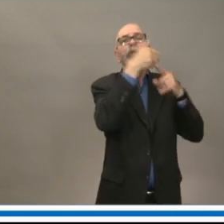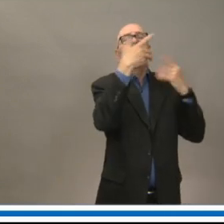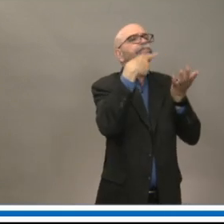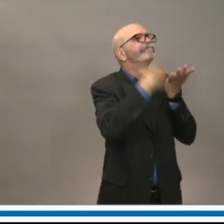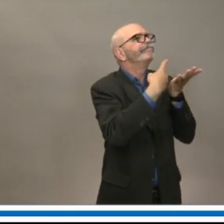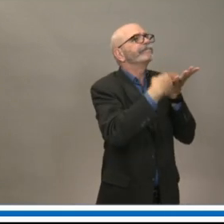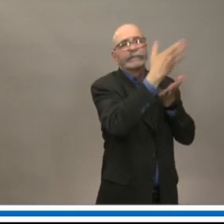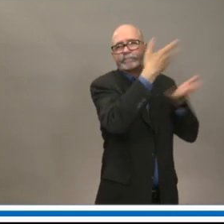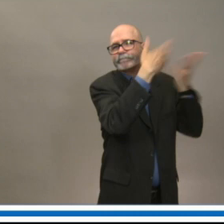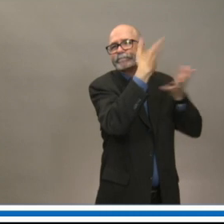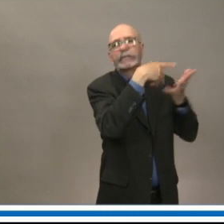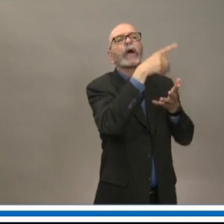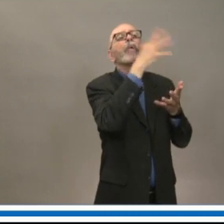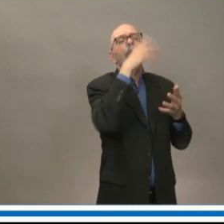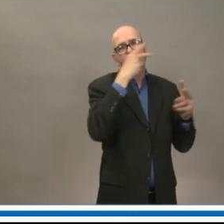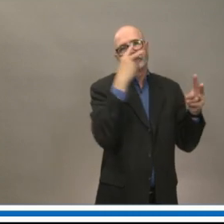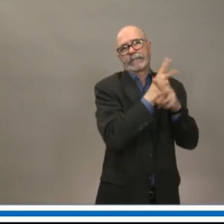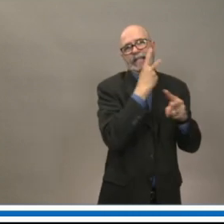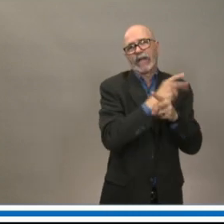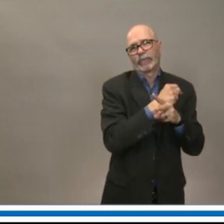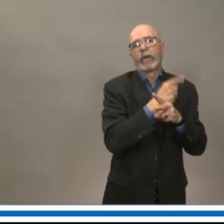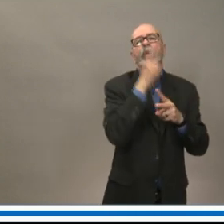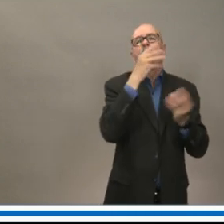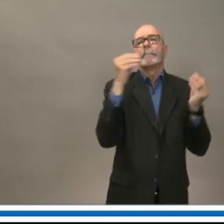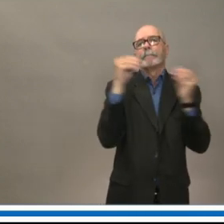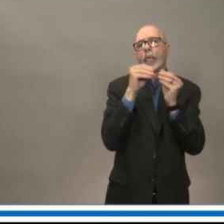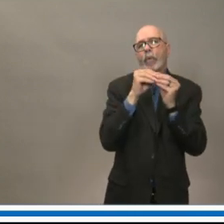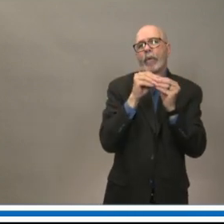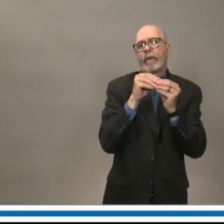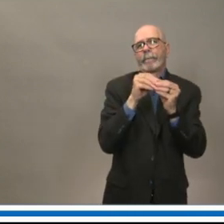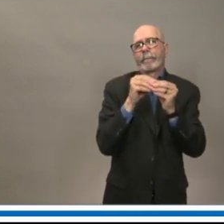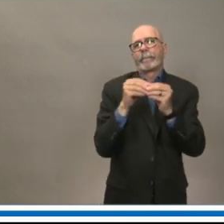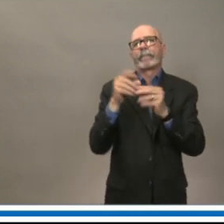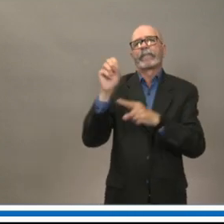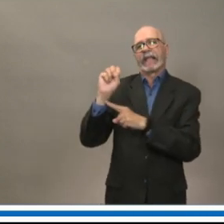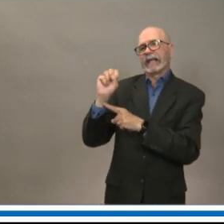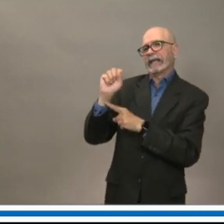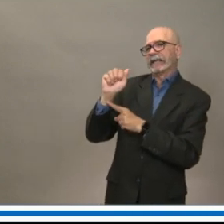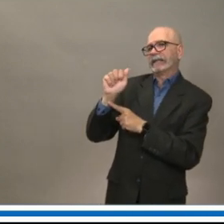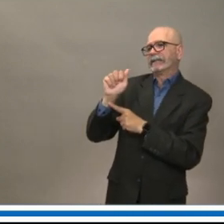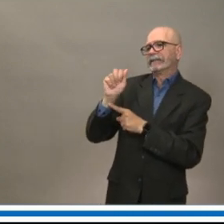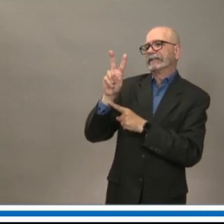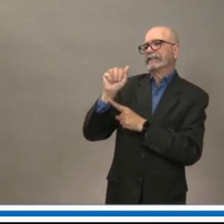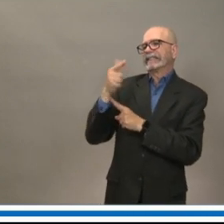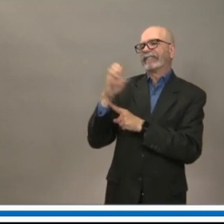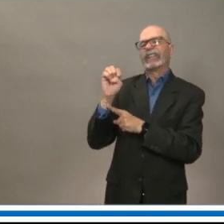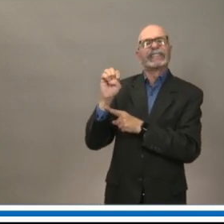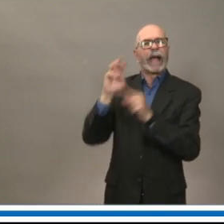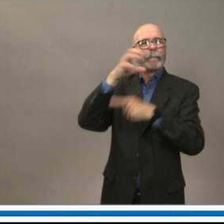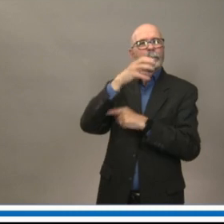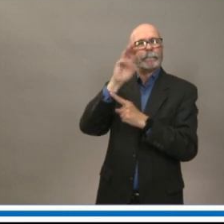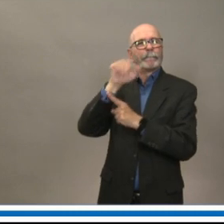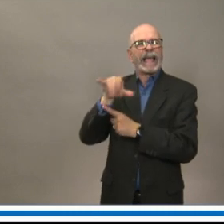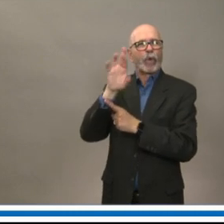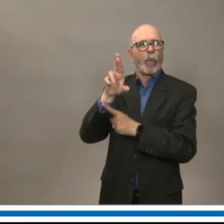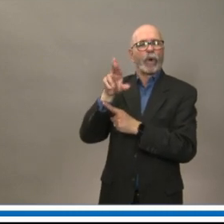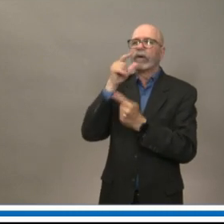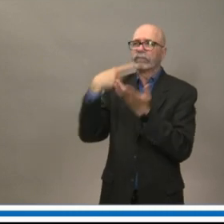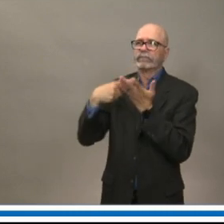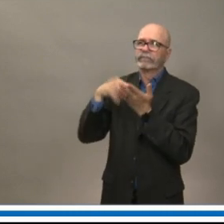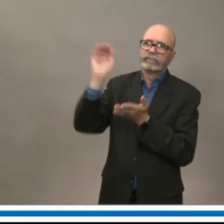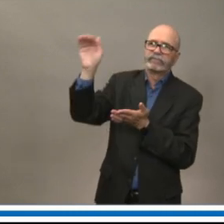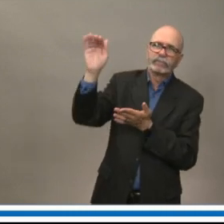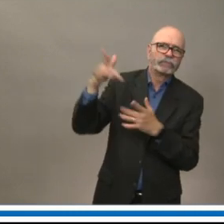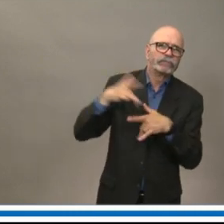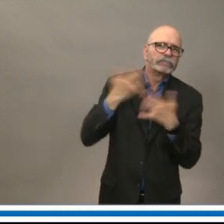Mayor Savage and others across the province. We'll certainly be there to